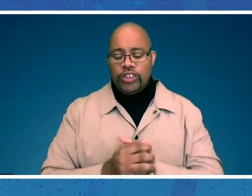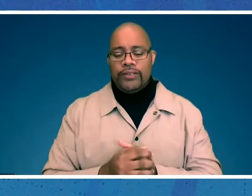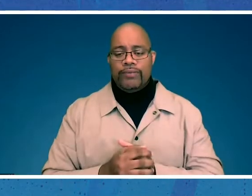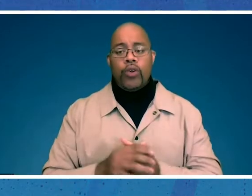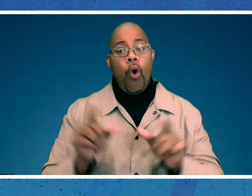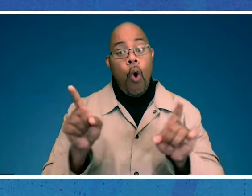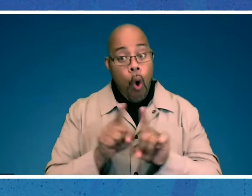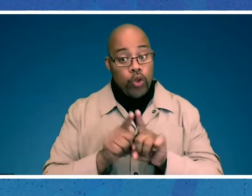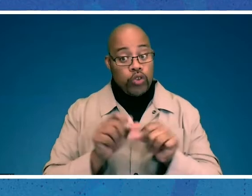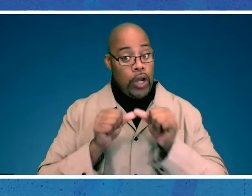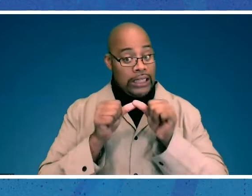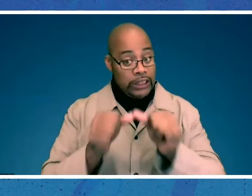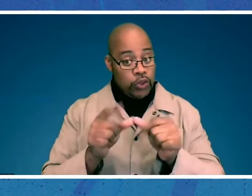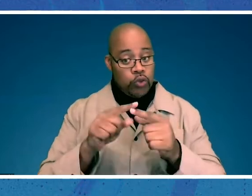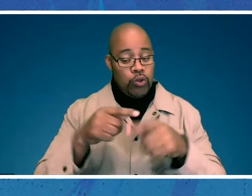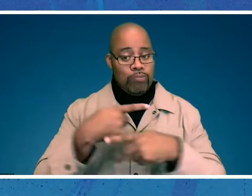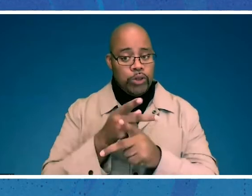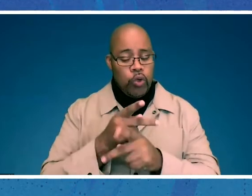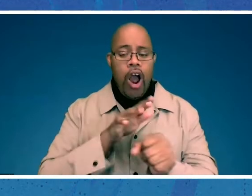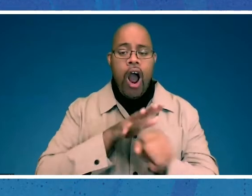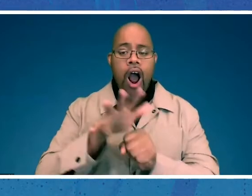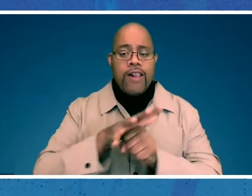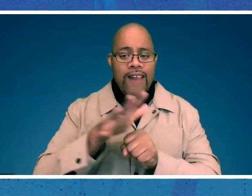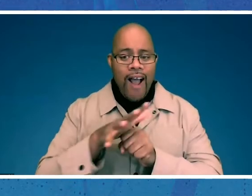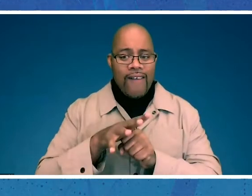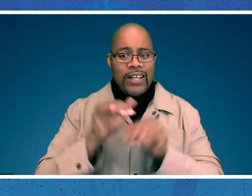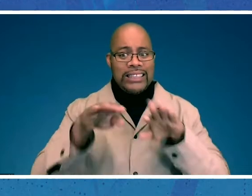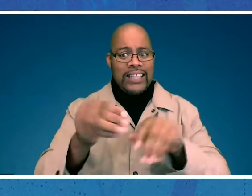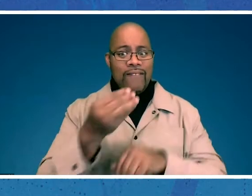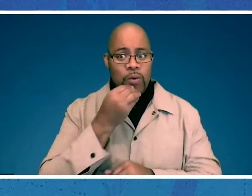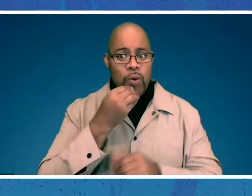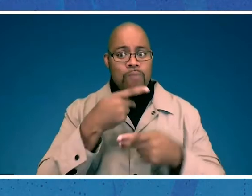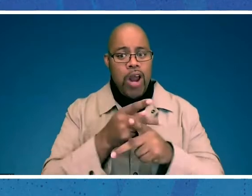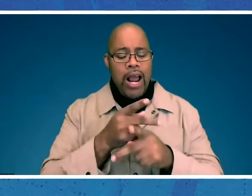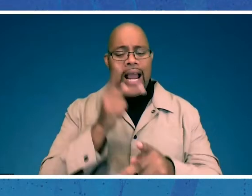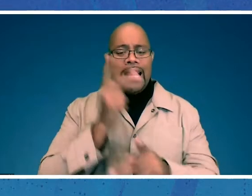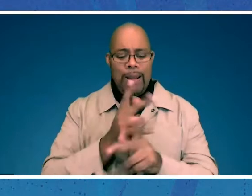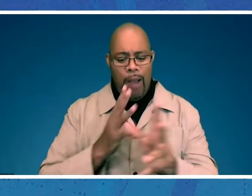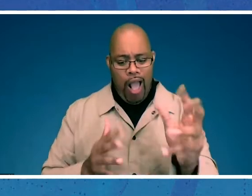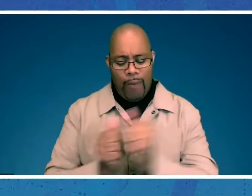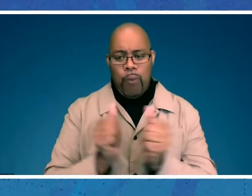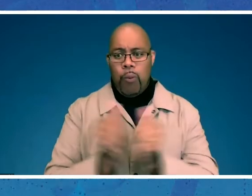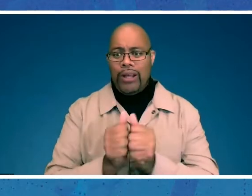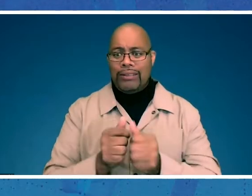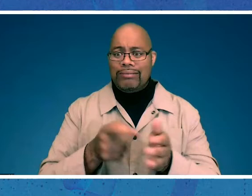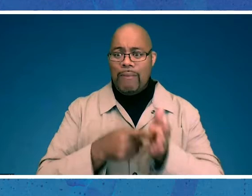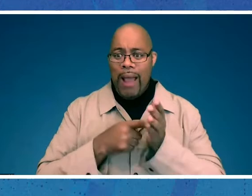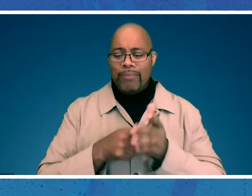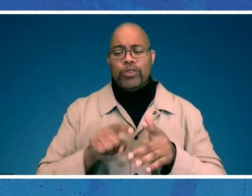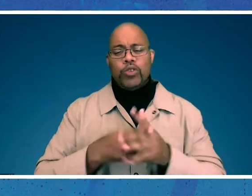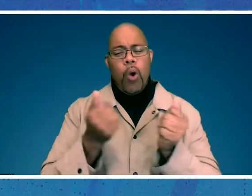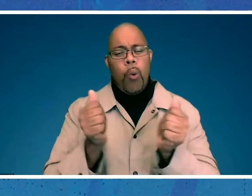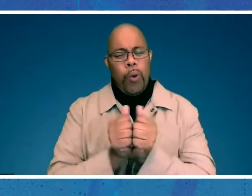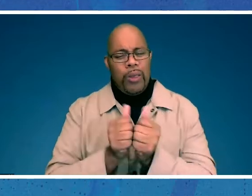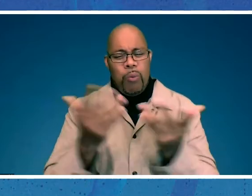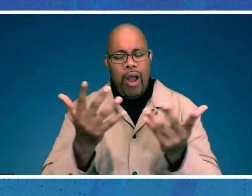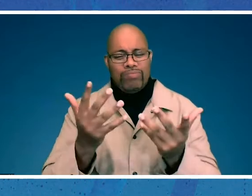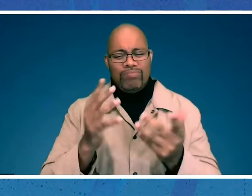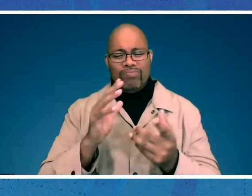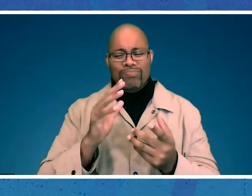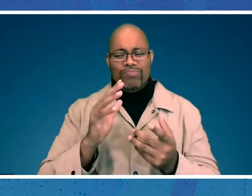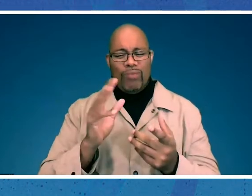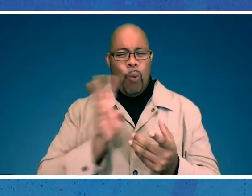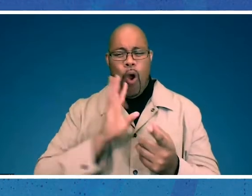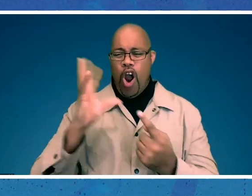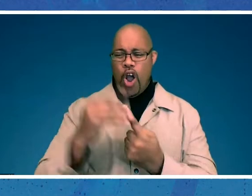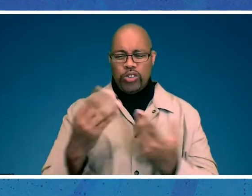while also continuing to produce enough seafood products to keep up with the demands. Let's start with what even is